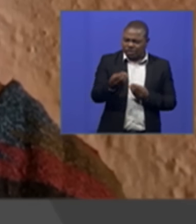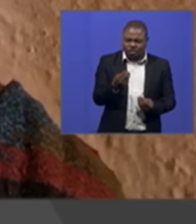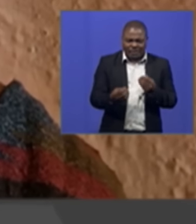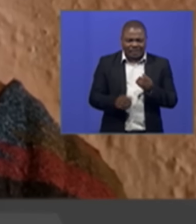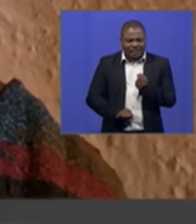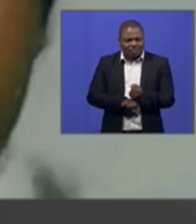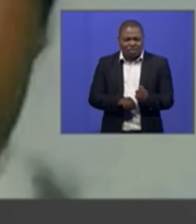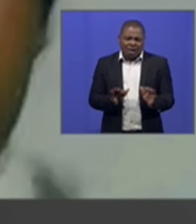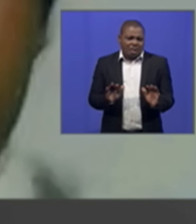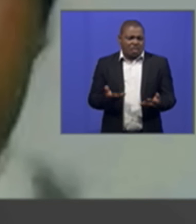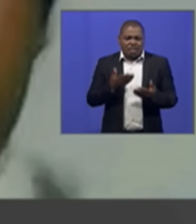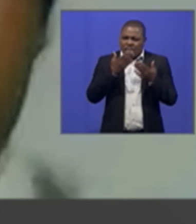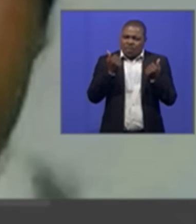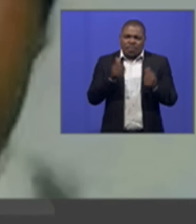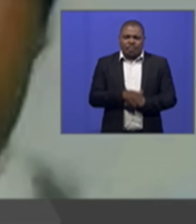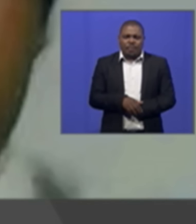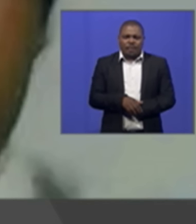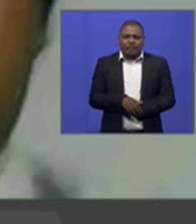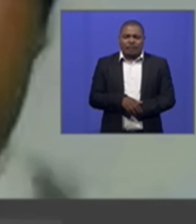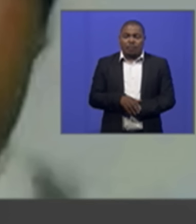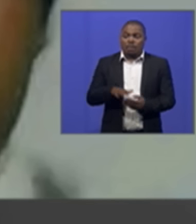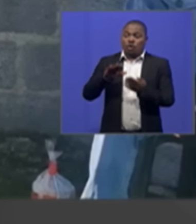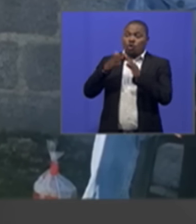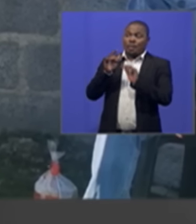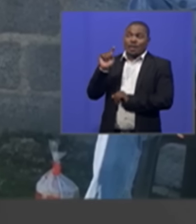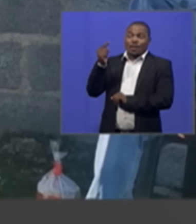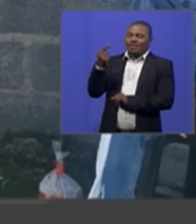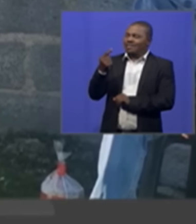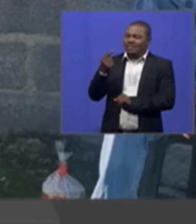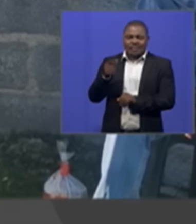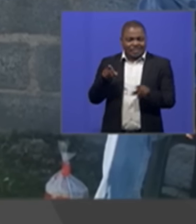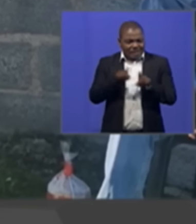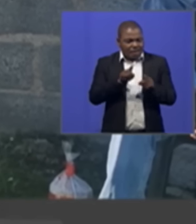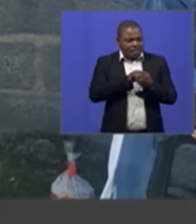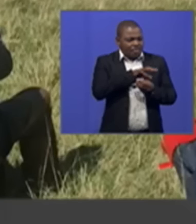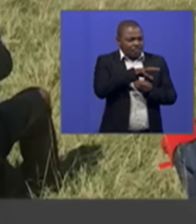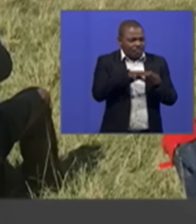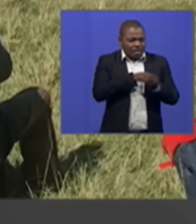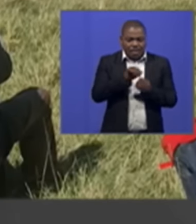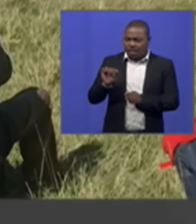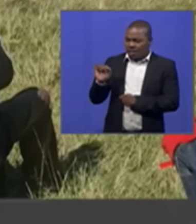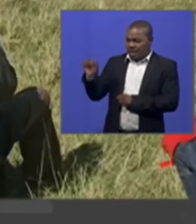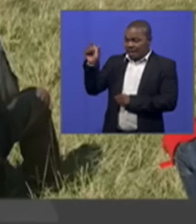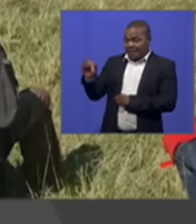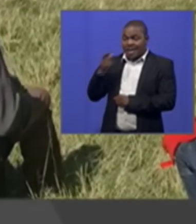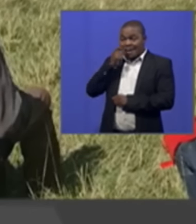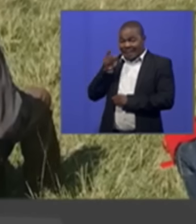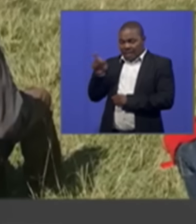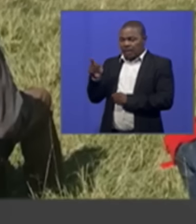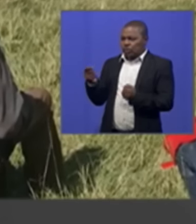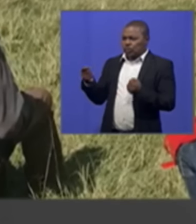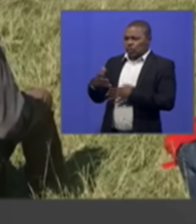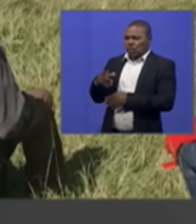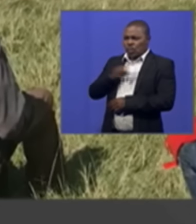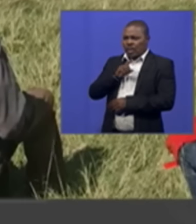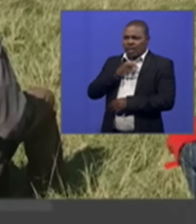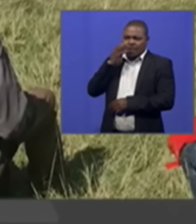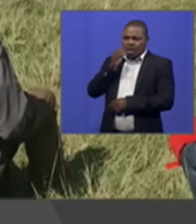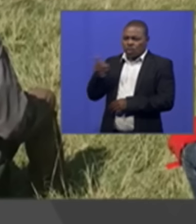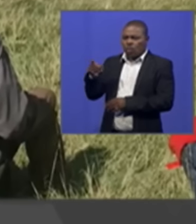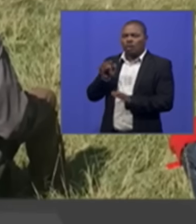ba. Se ga se sa tšhoša setšhaba fela se tšhošitše le ba lapa la Mogononelwa yo a hlalositšego bjalo ka motho yo